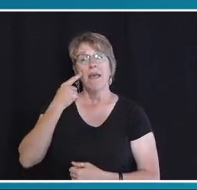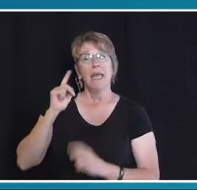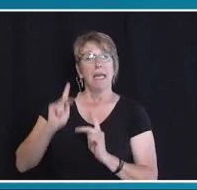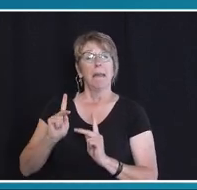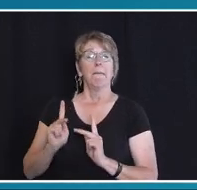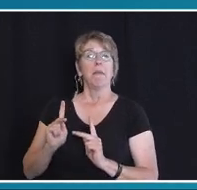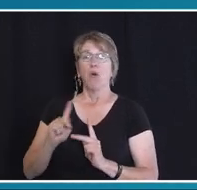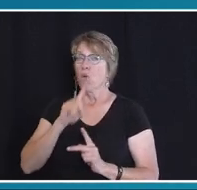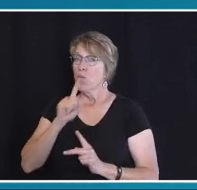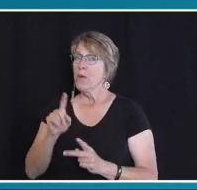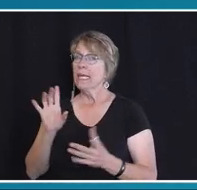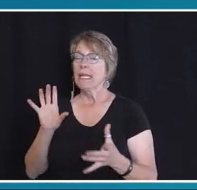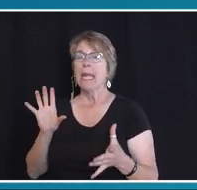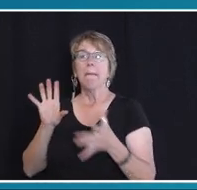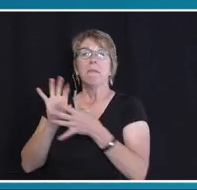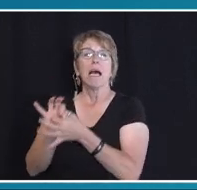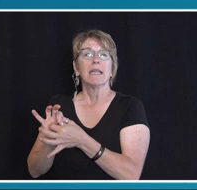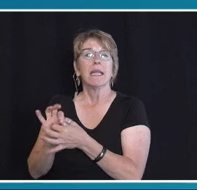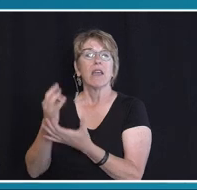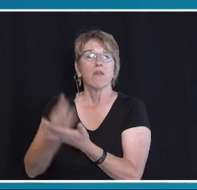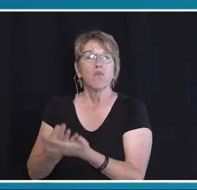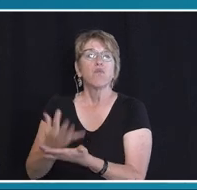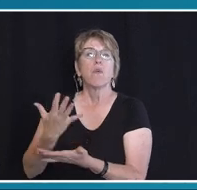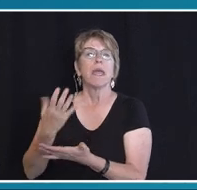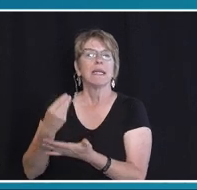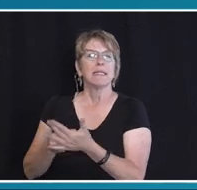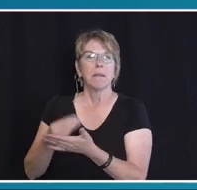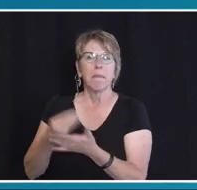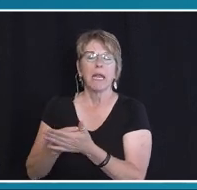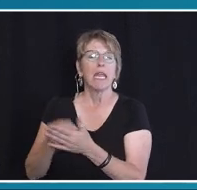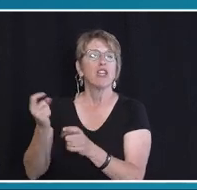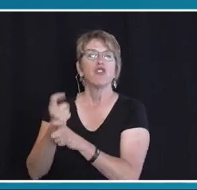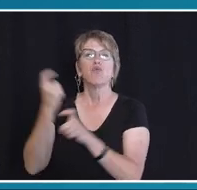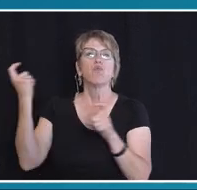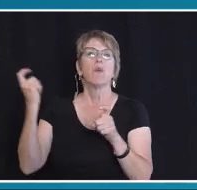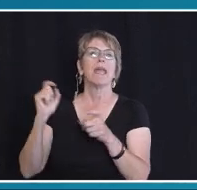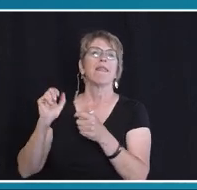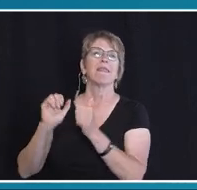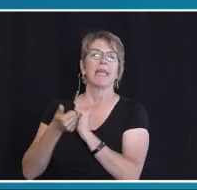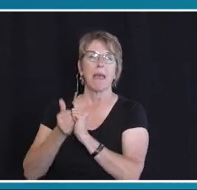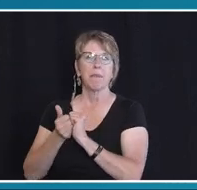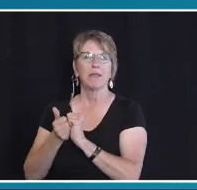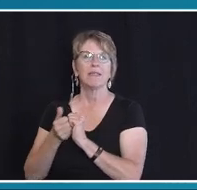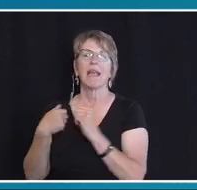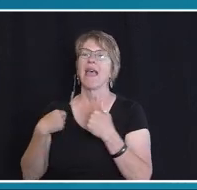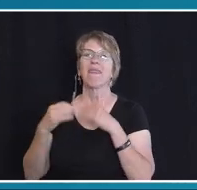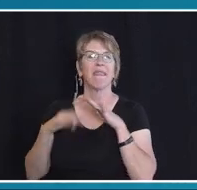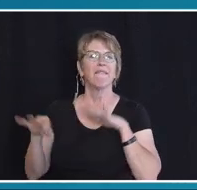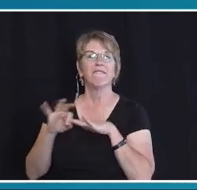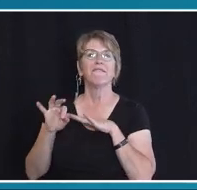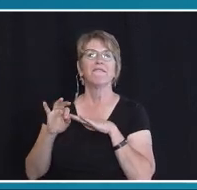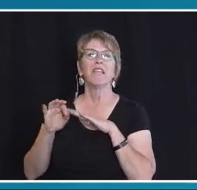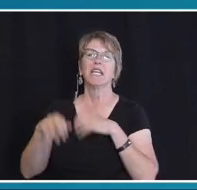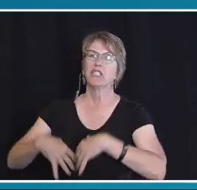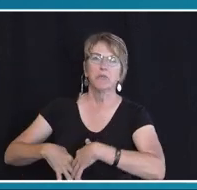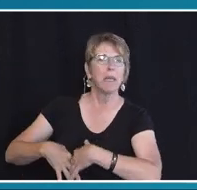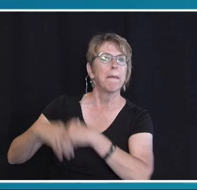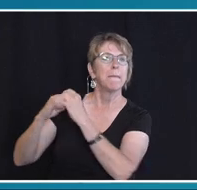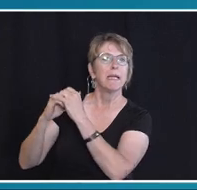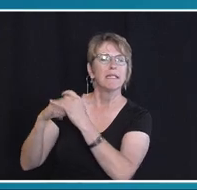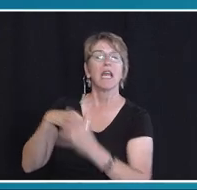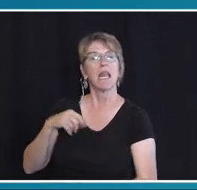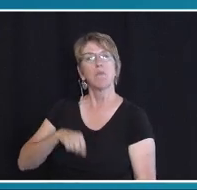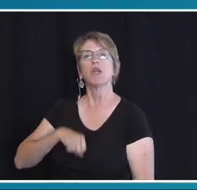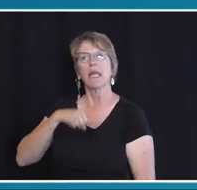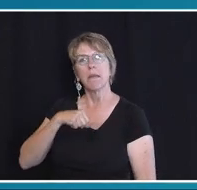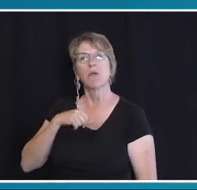bonded together to raise this money, to win the campaign, and ultimately get these fields built. And couldn't have been more proud to be part